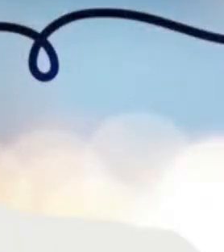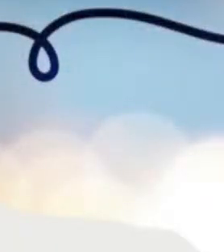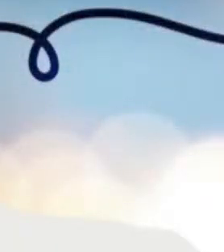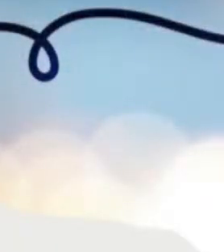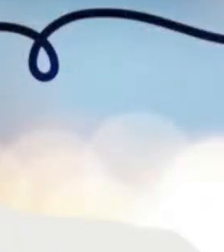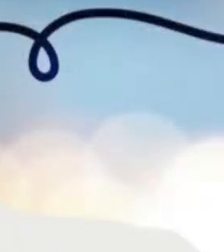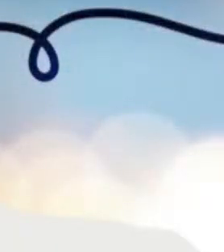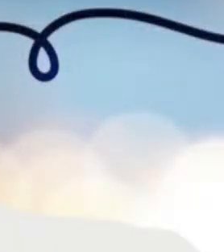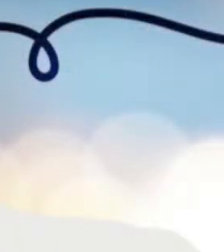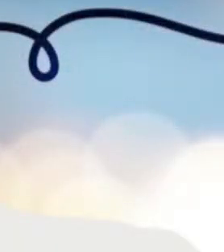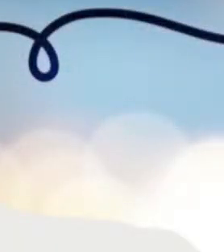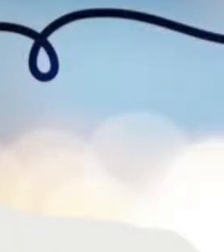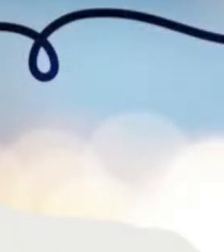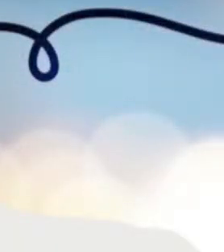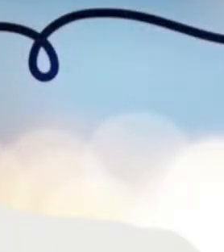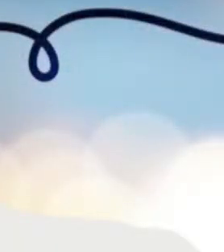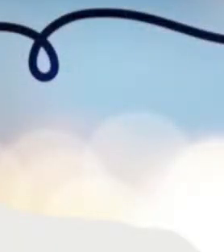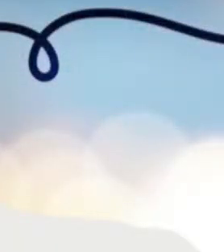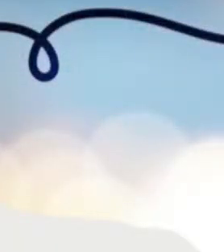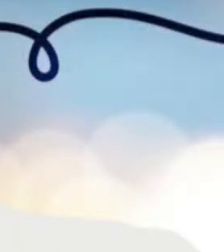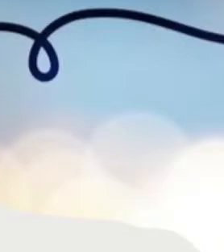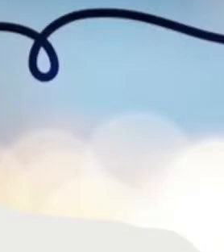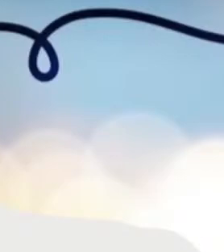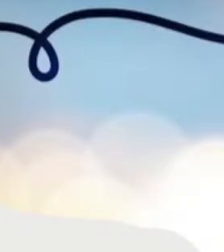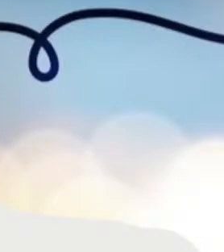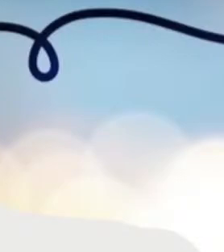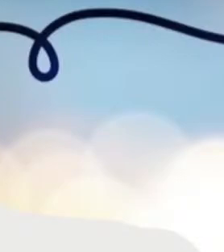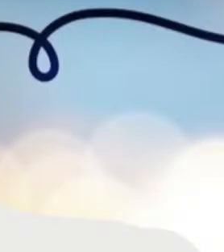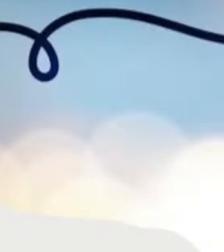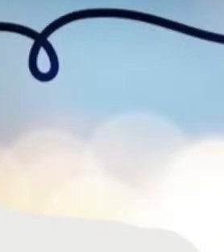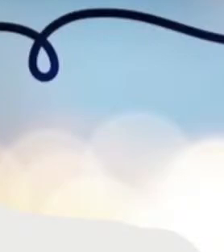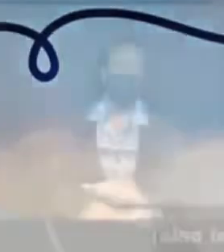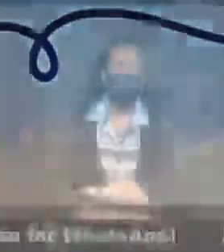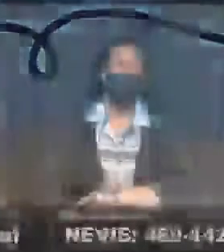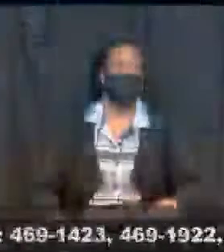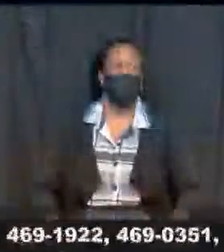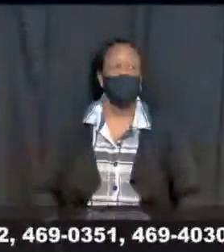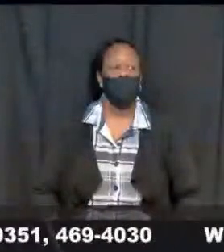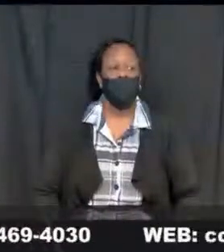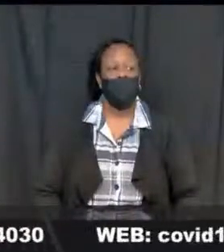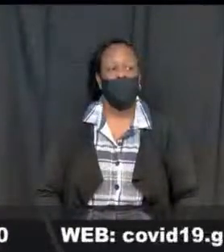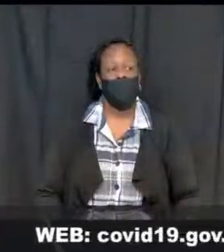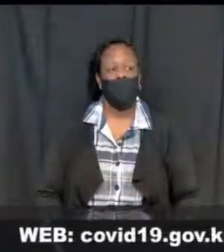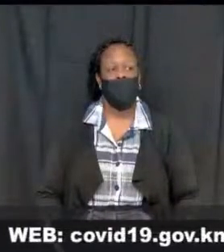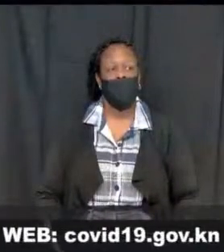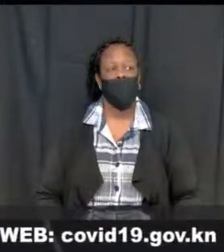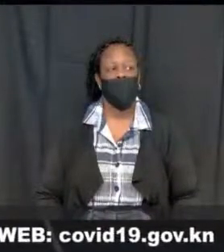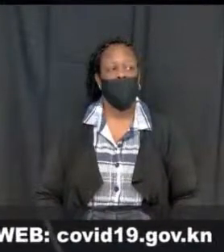Get the facts, choose the vax. Thank you.